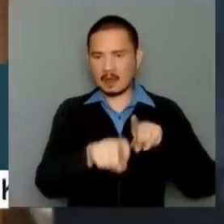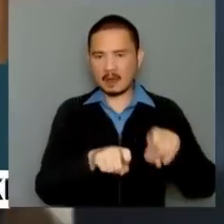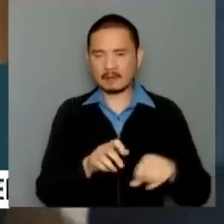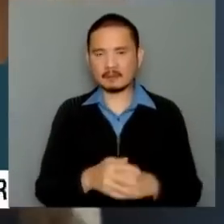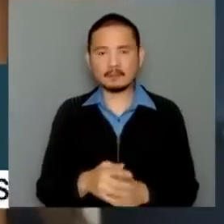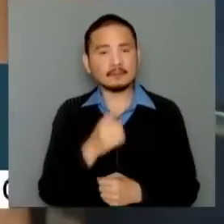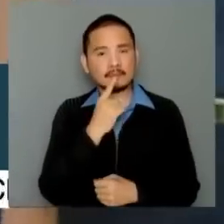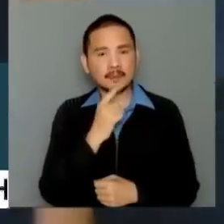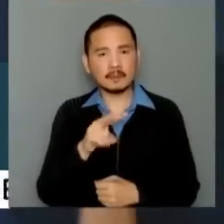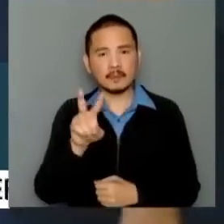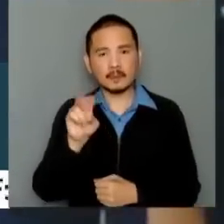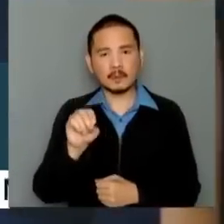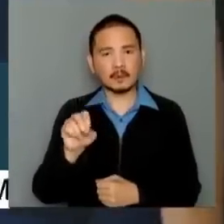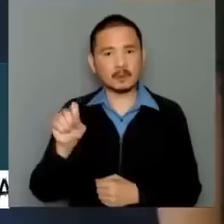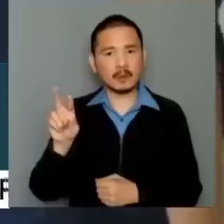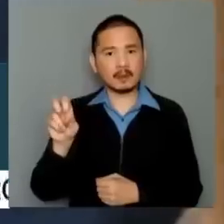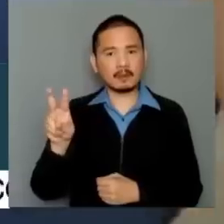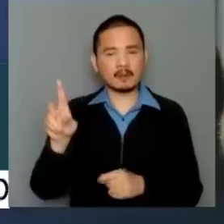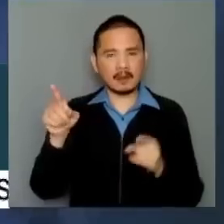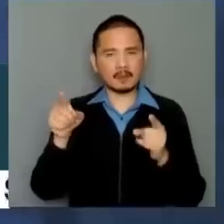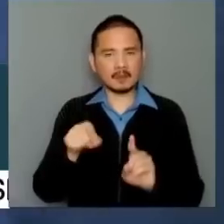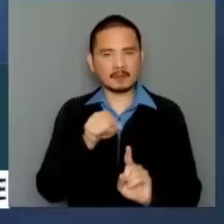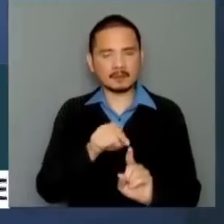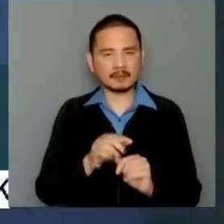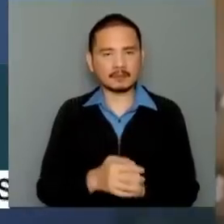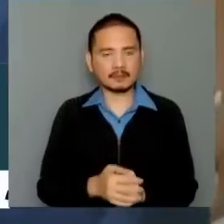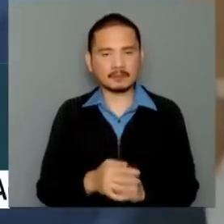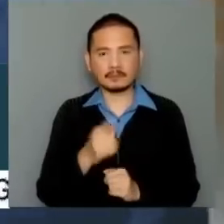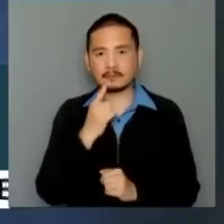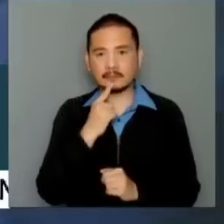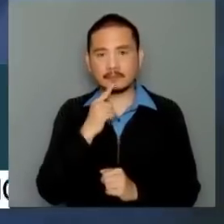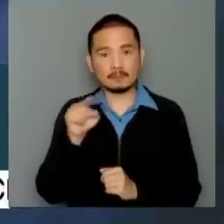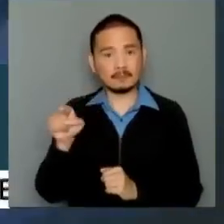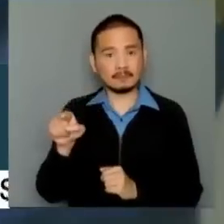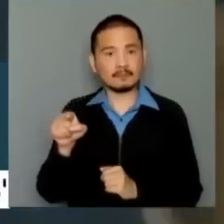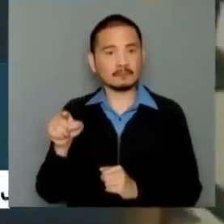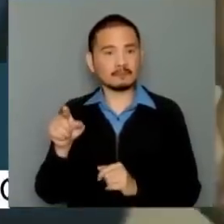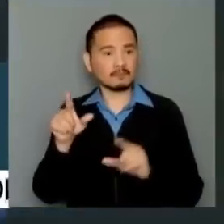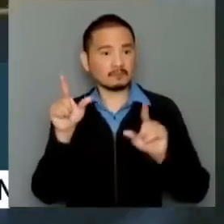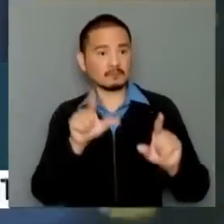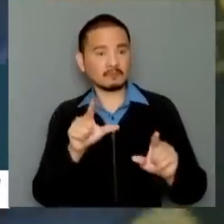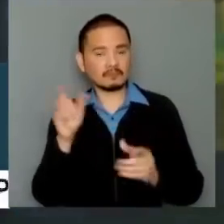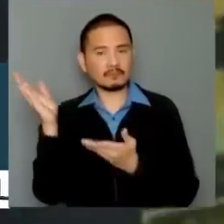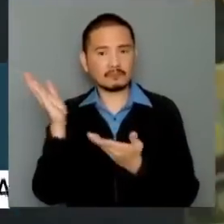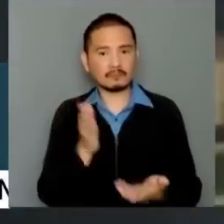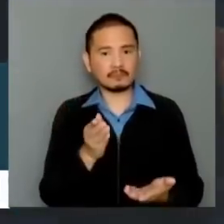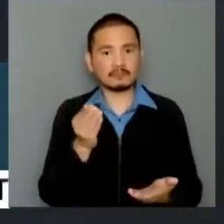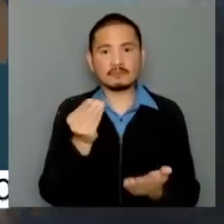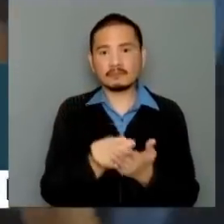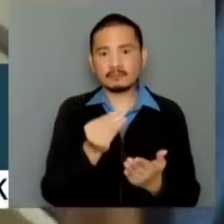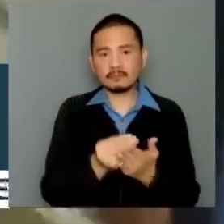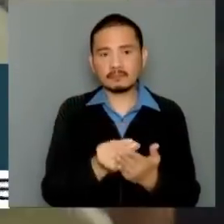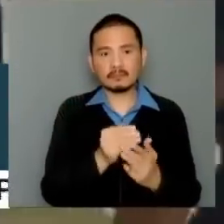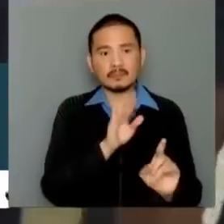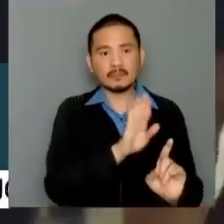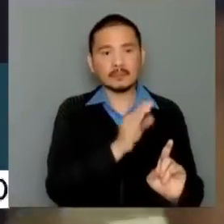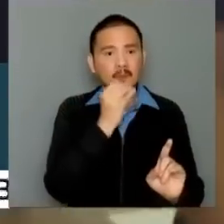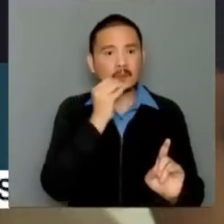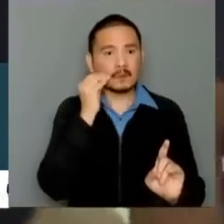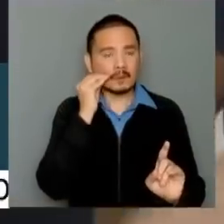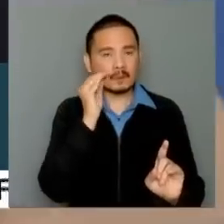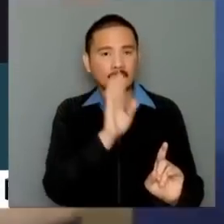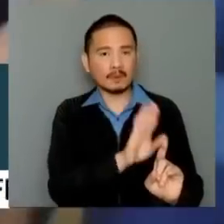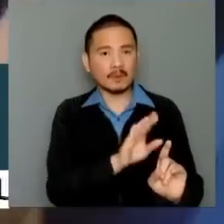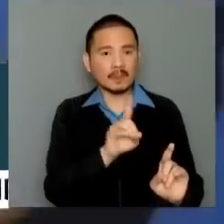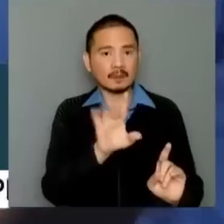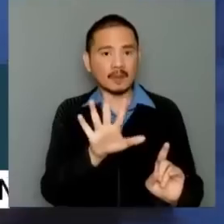2012. Among his allegations was that he delivered money on two occasions to de Lima's home as instructed by a convict. His story was part